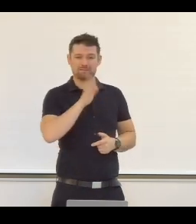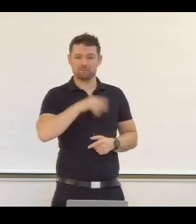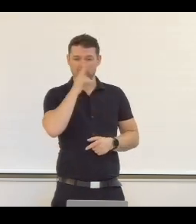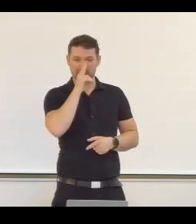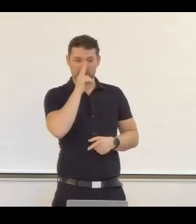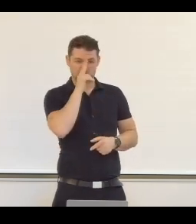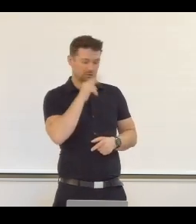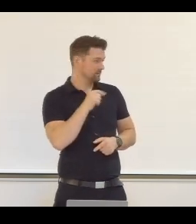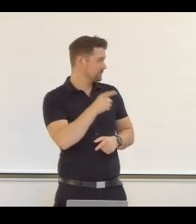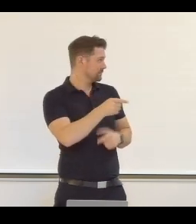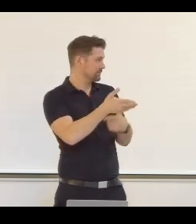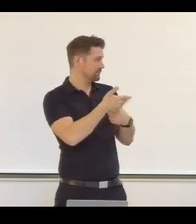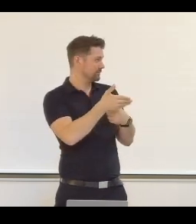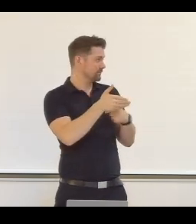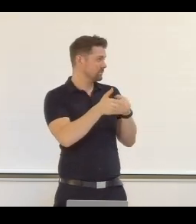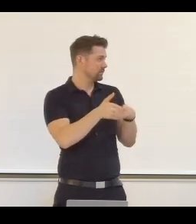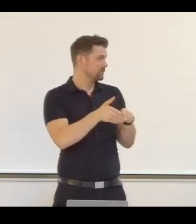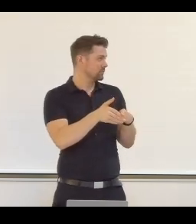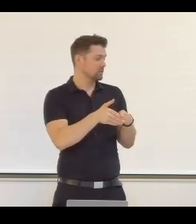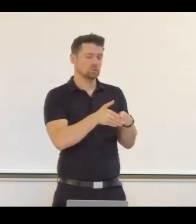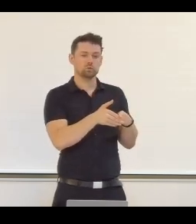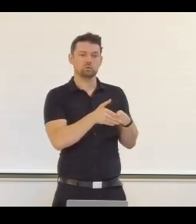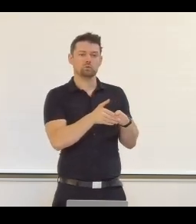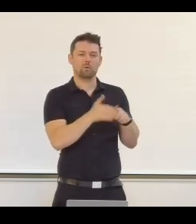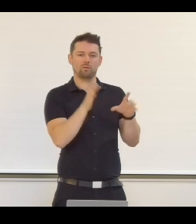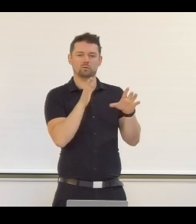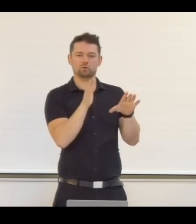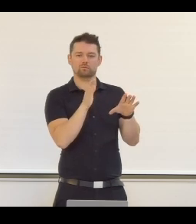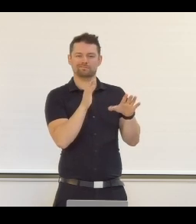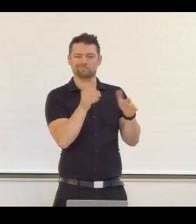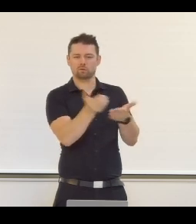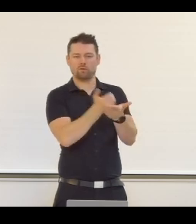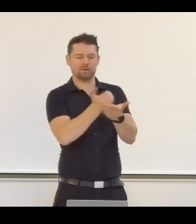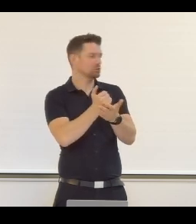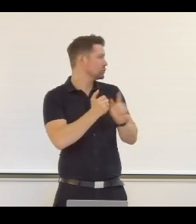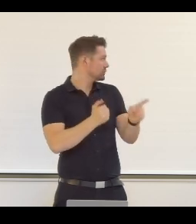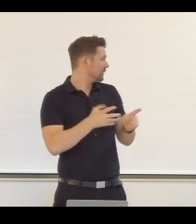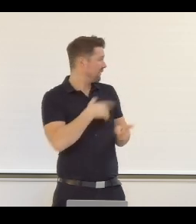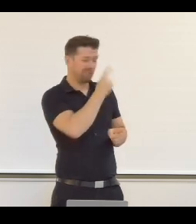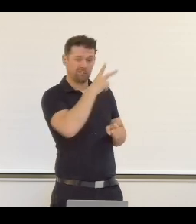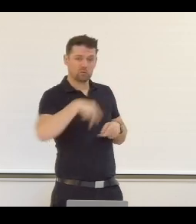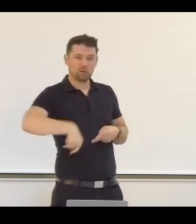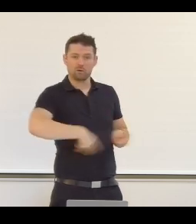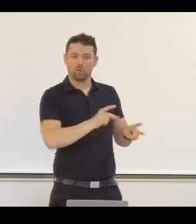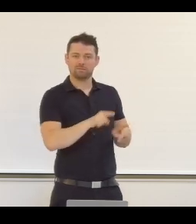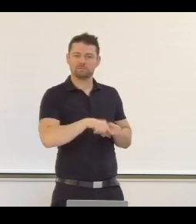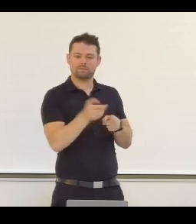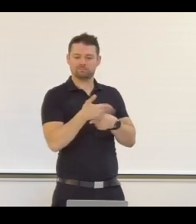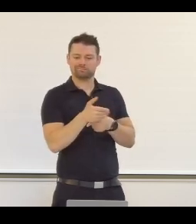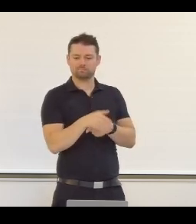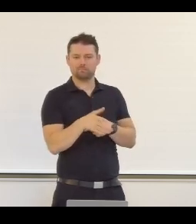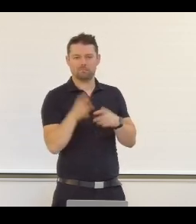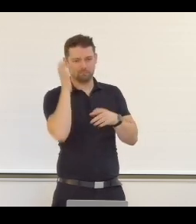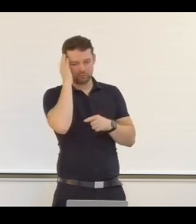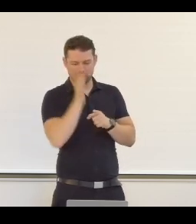the hatch to the storage module. And in front of you, you have the corridor with all our rooms, the control room, and